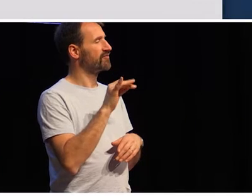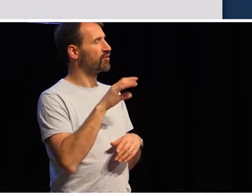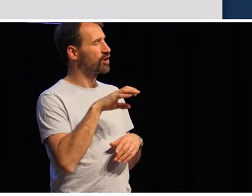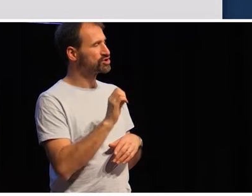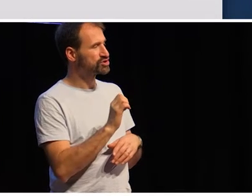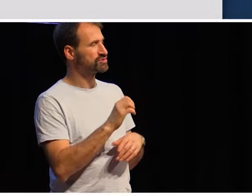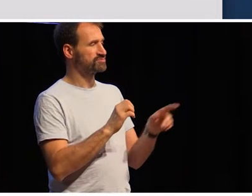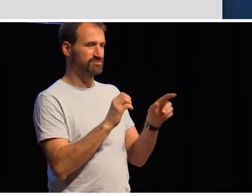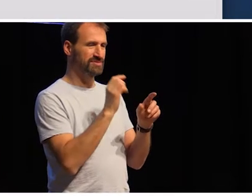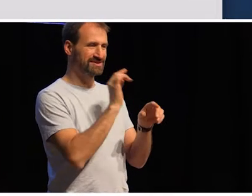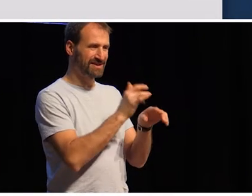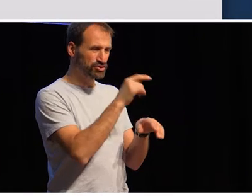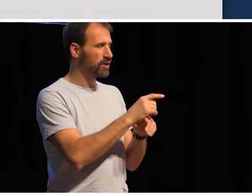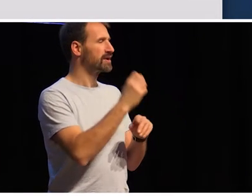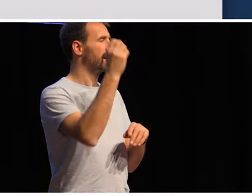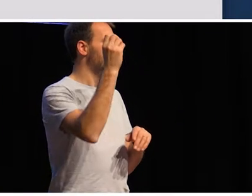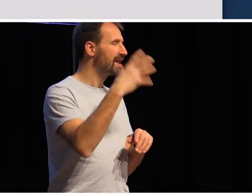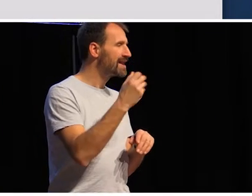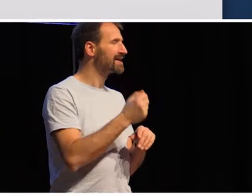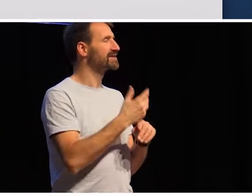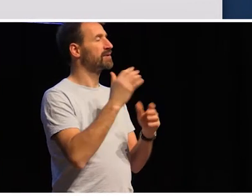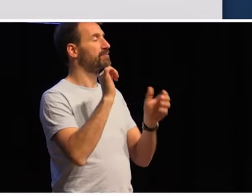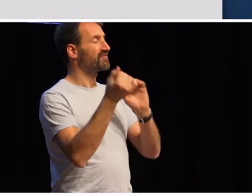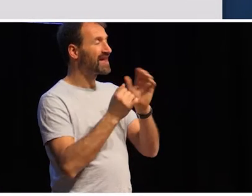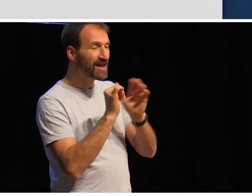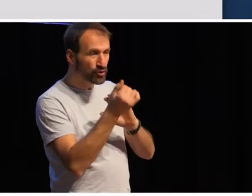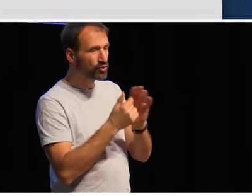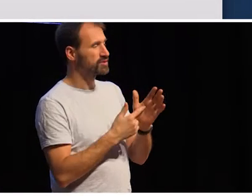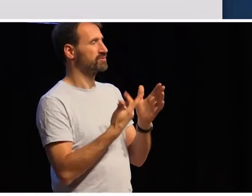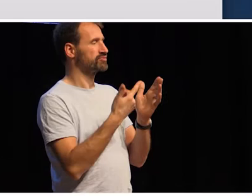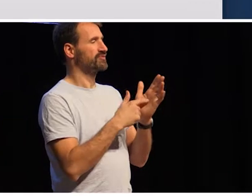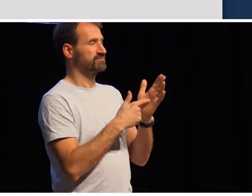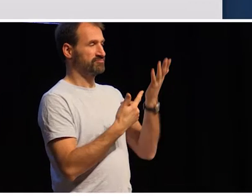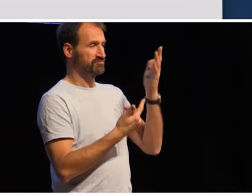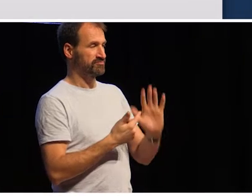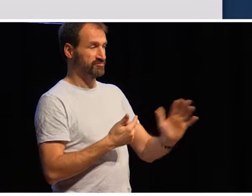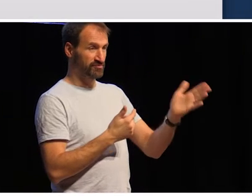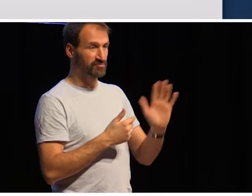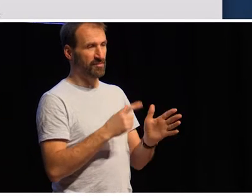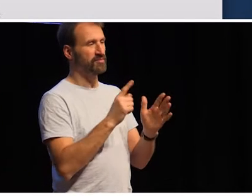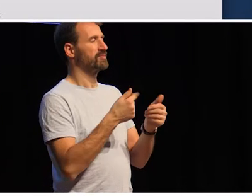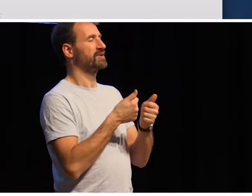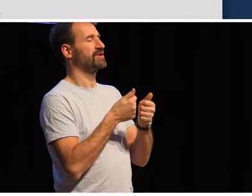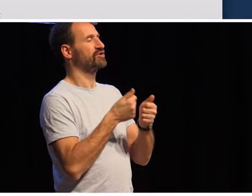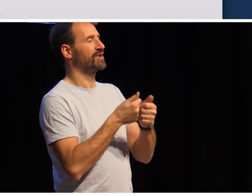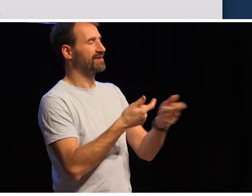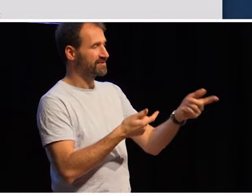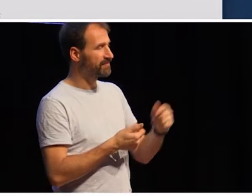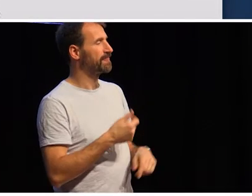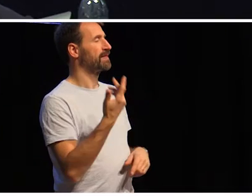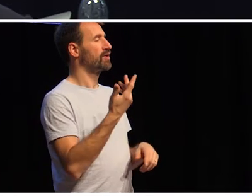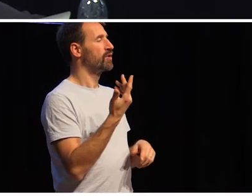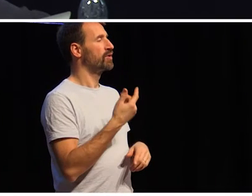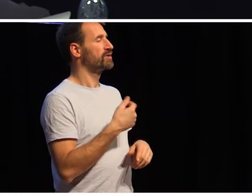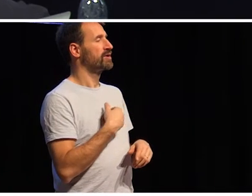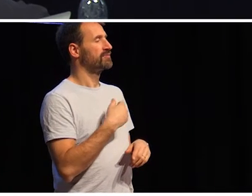motion detector. So if I move my hand here, you should see it changed to triggered. Or if I cover the